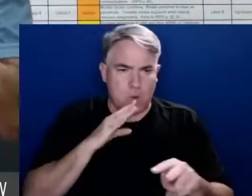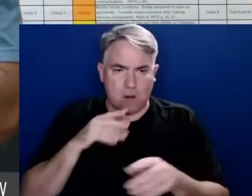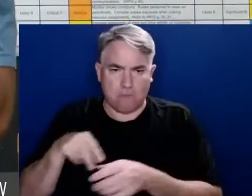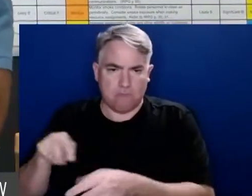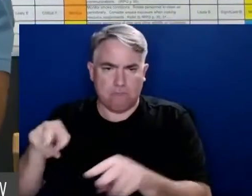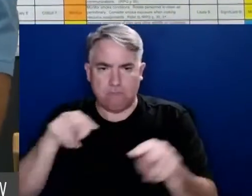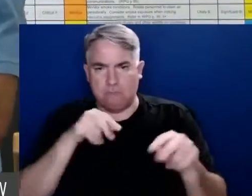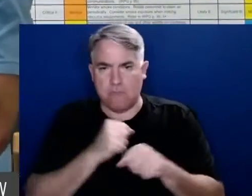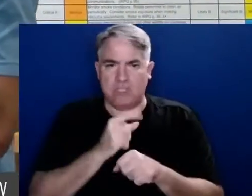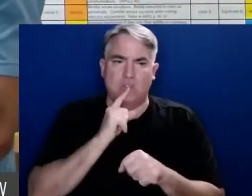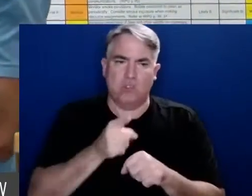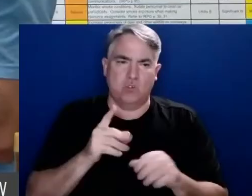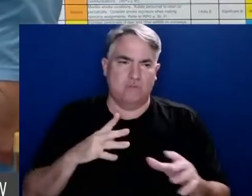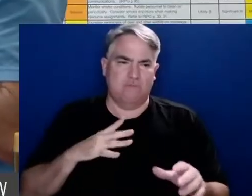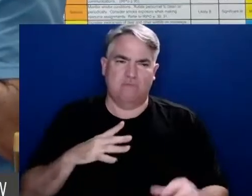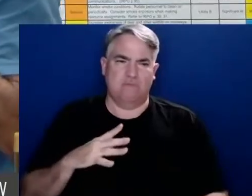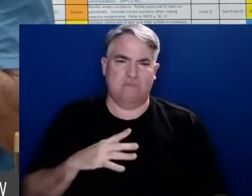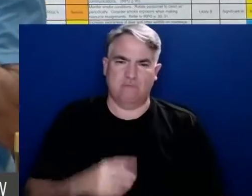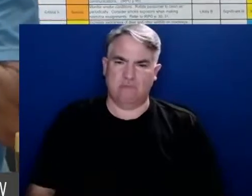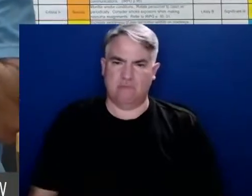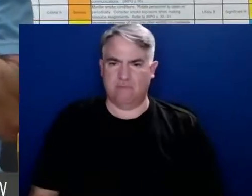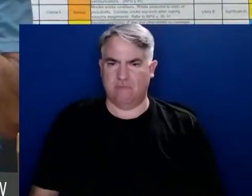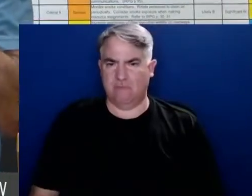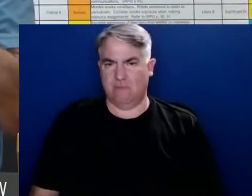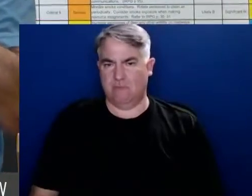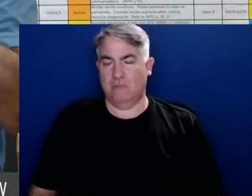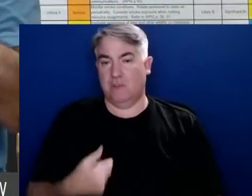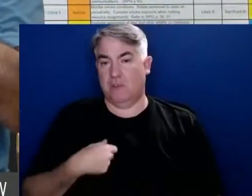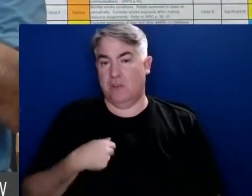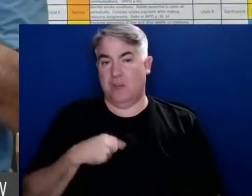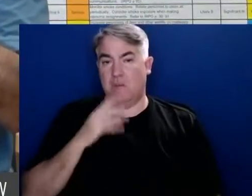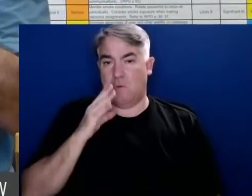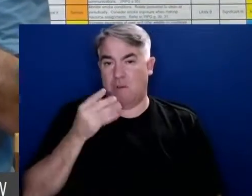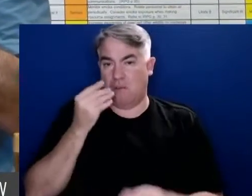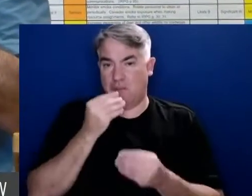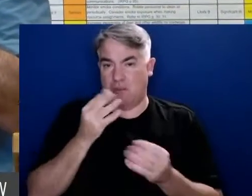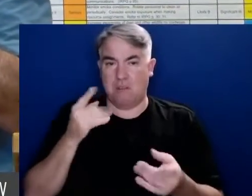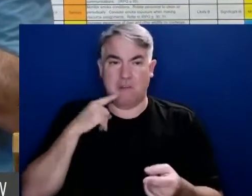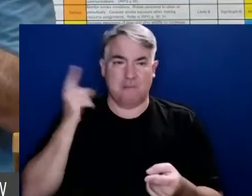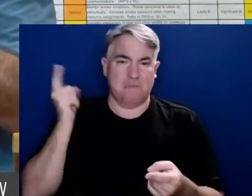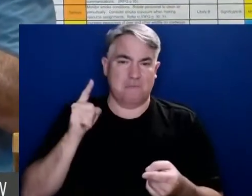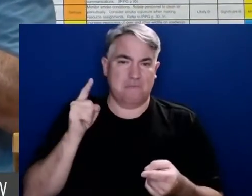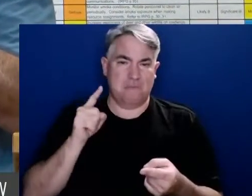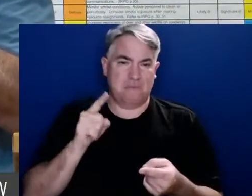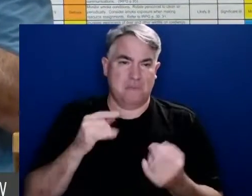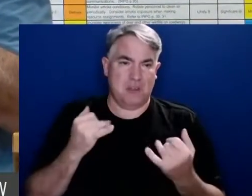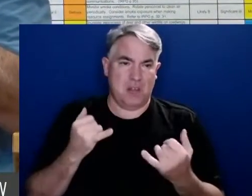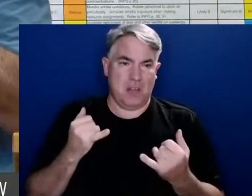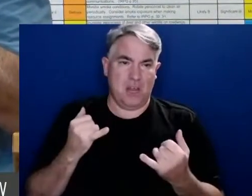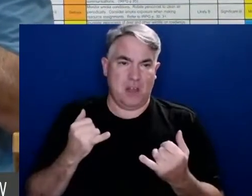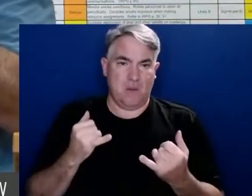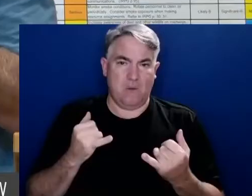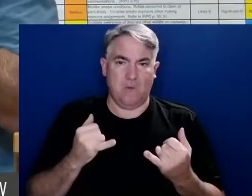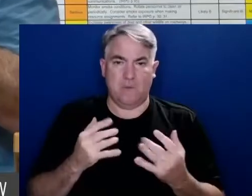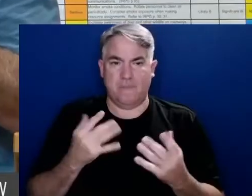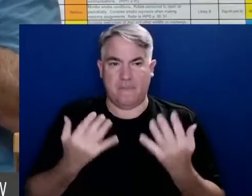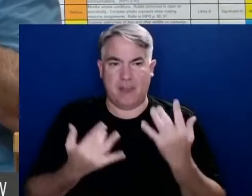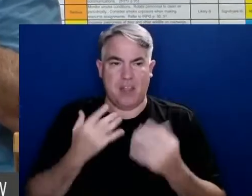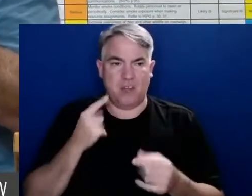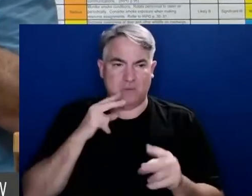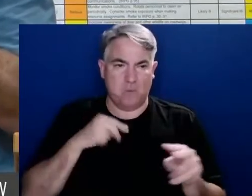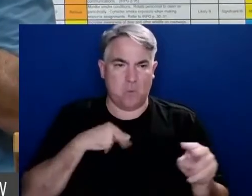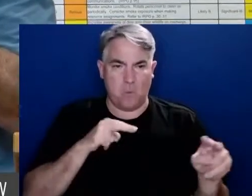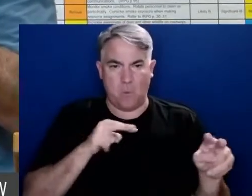that goes by, I would expect you to look up there and see less and less smoke. We are going to try to get one additional crew in there tomorrow, so that would be